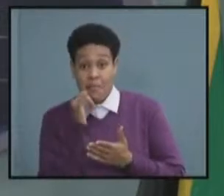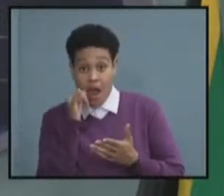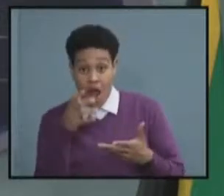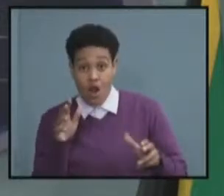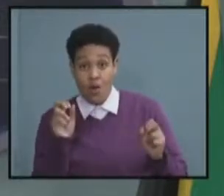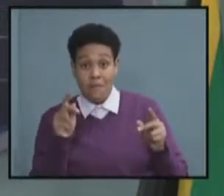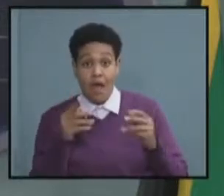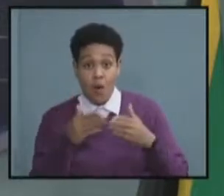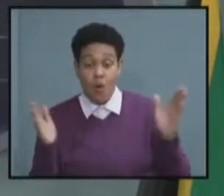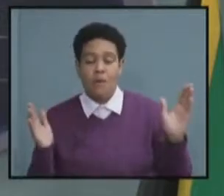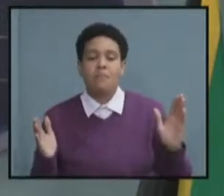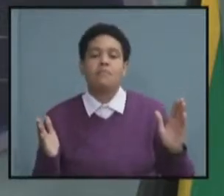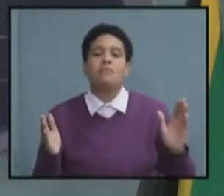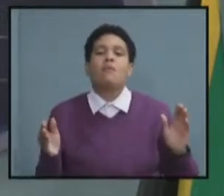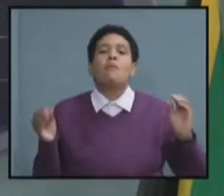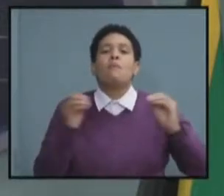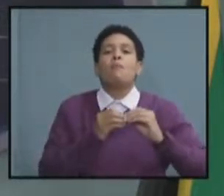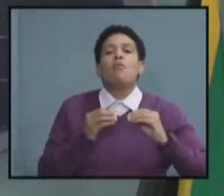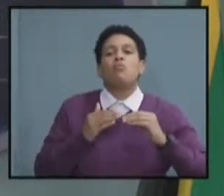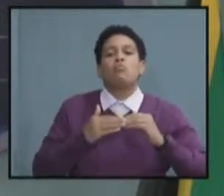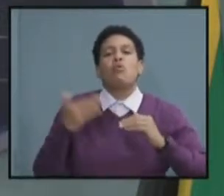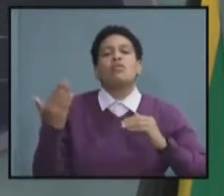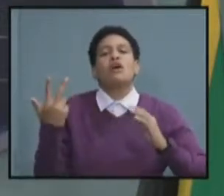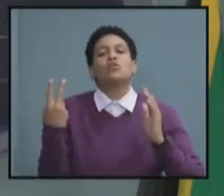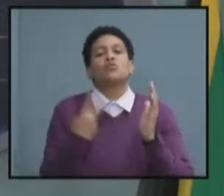lifted, more than